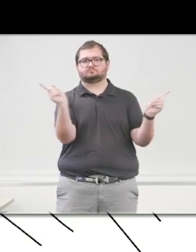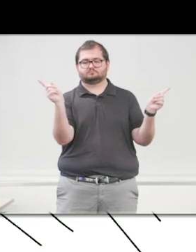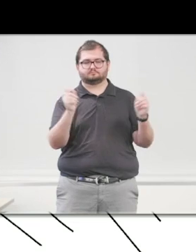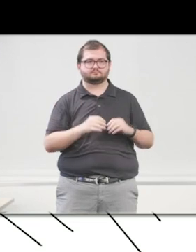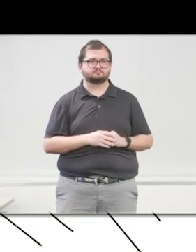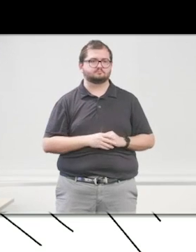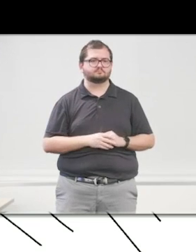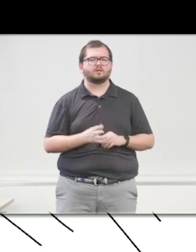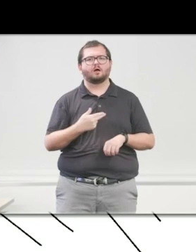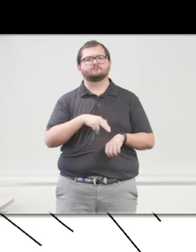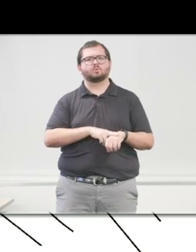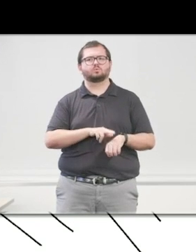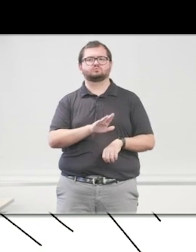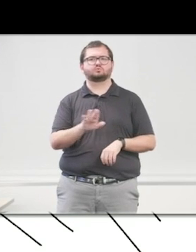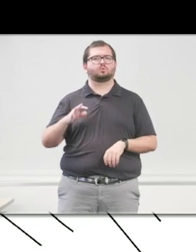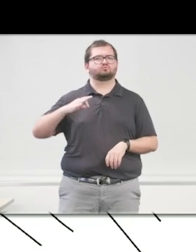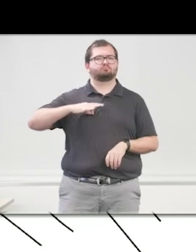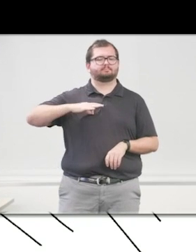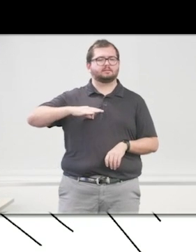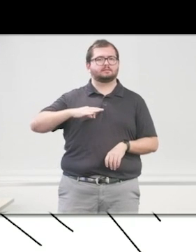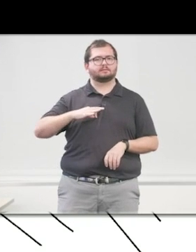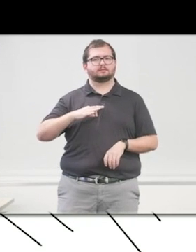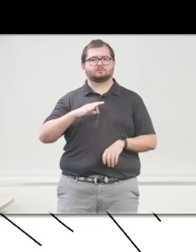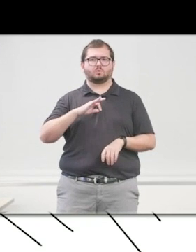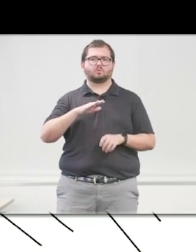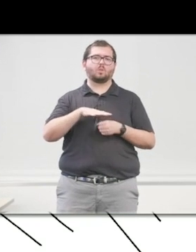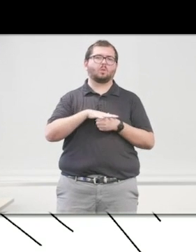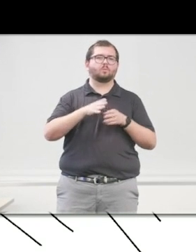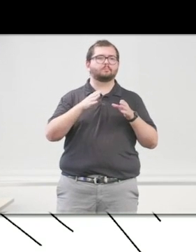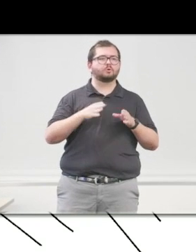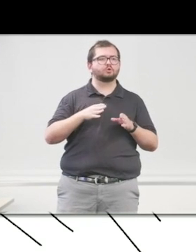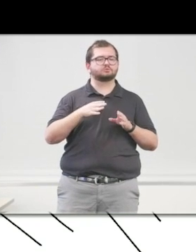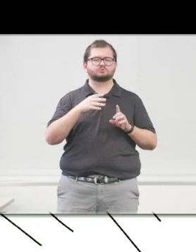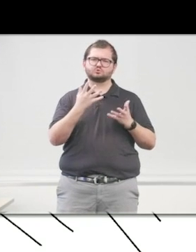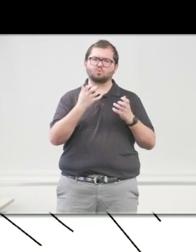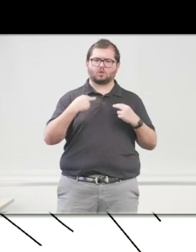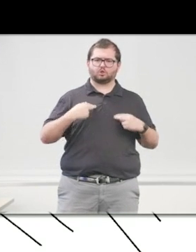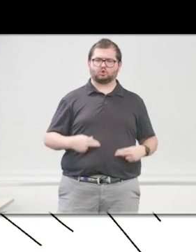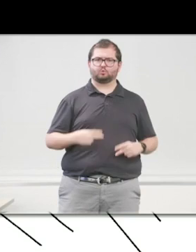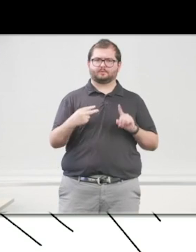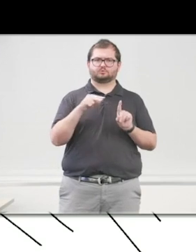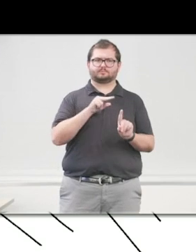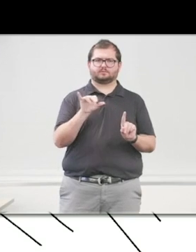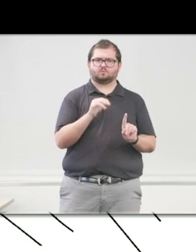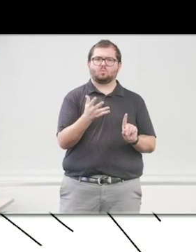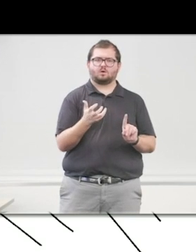Obviously, credibility, you have your point person, the local angle, you'll definitely want to give the human interest side as well. So